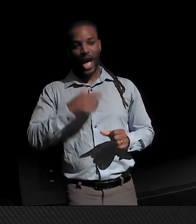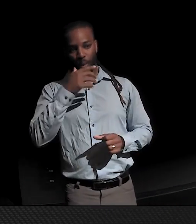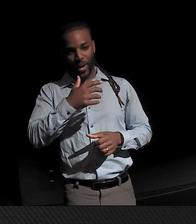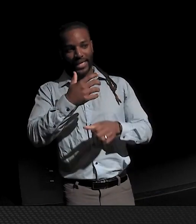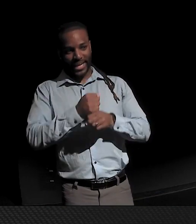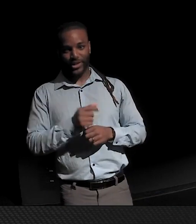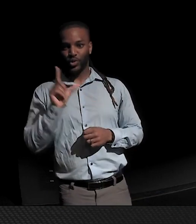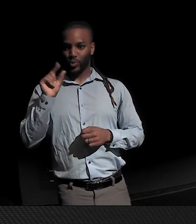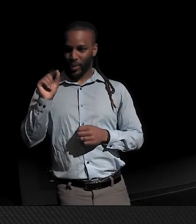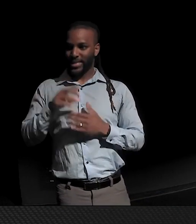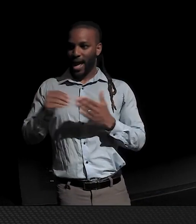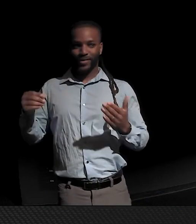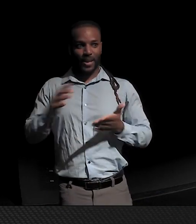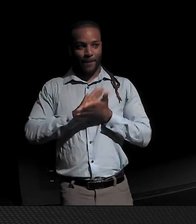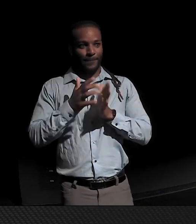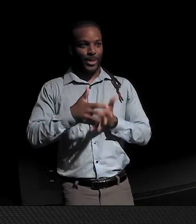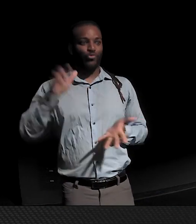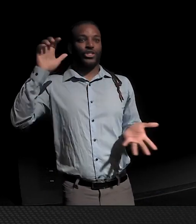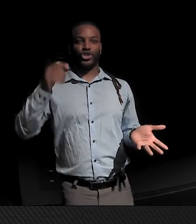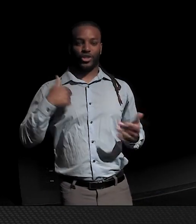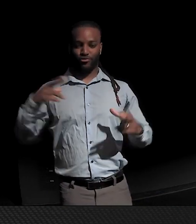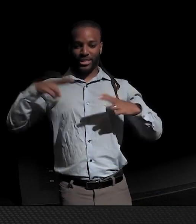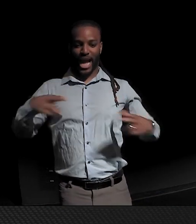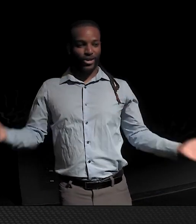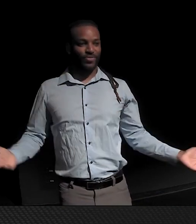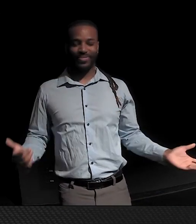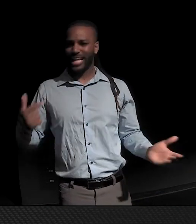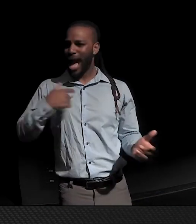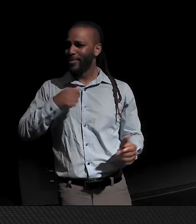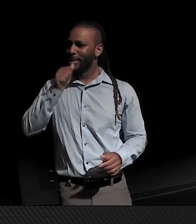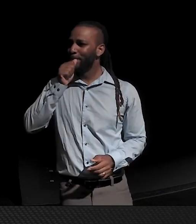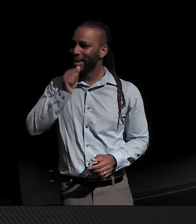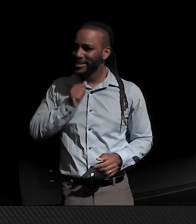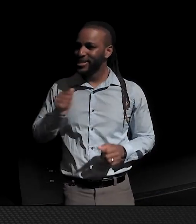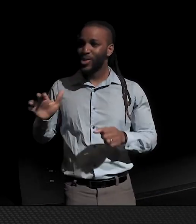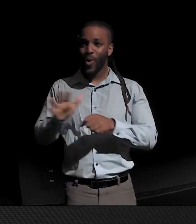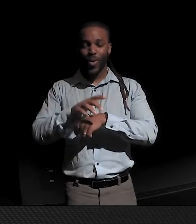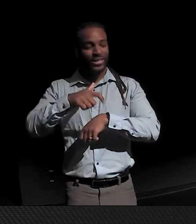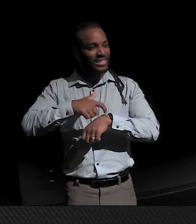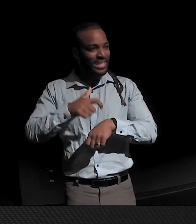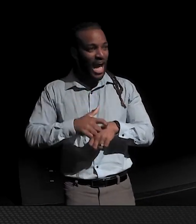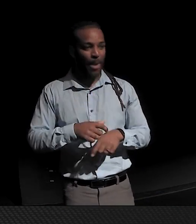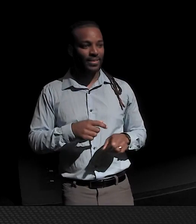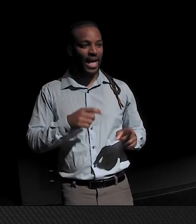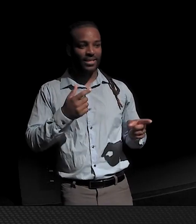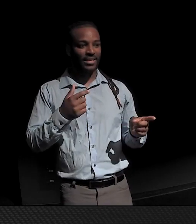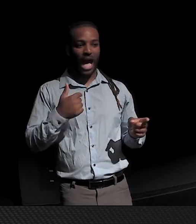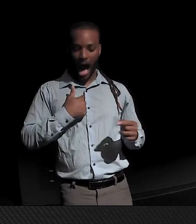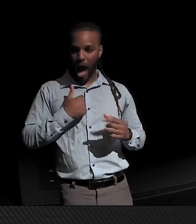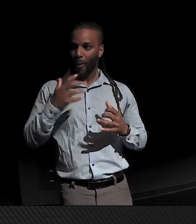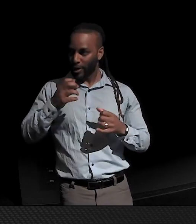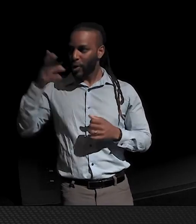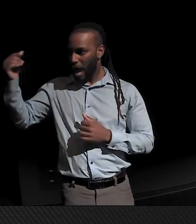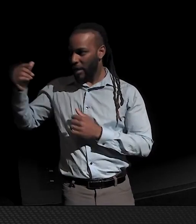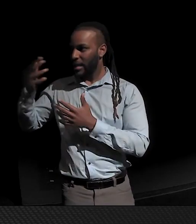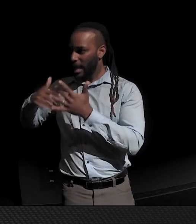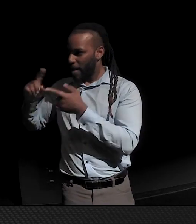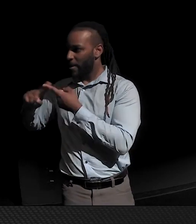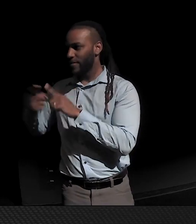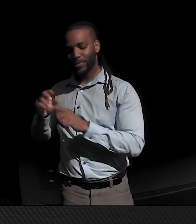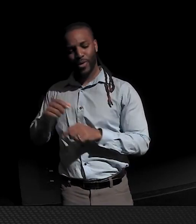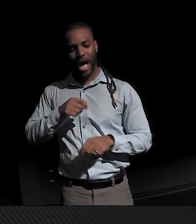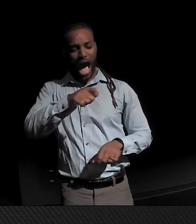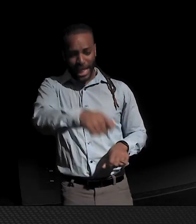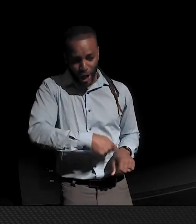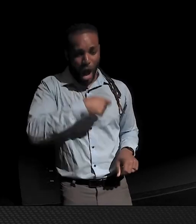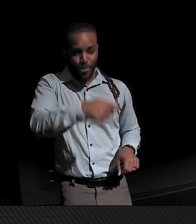get $20 and be rich. Right? I was patient the whole time. Like, he wouldn't do what I wanted him to do, but I still did it. I brushed him and